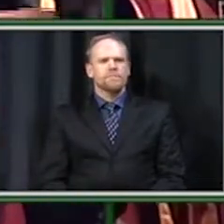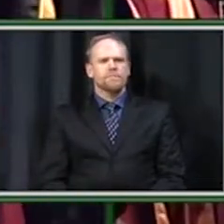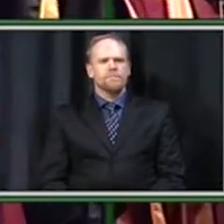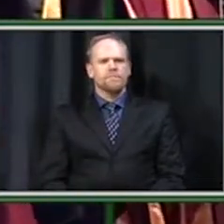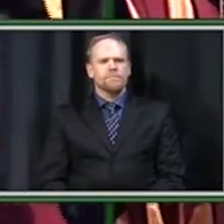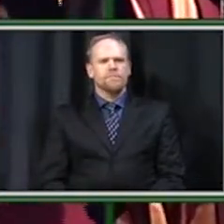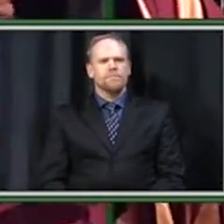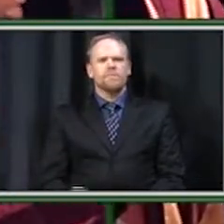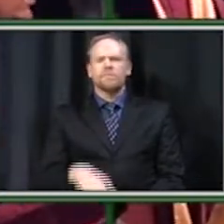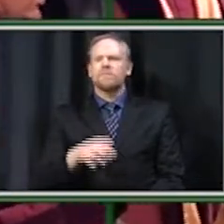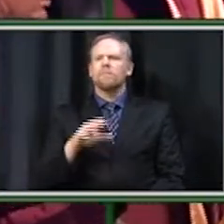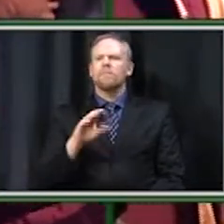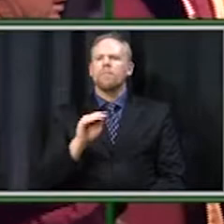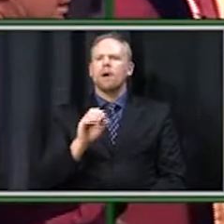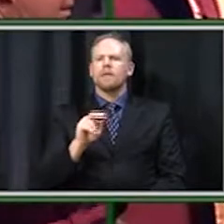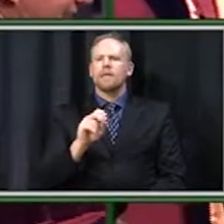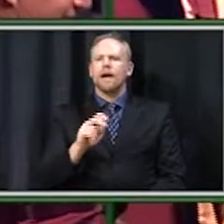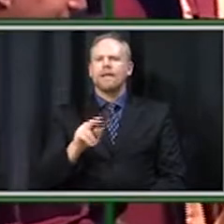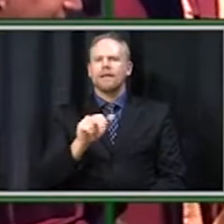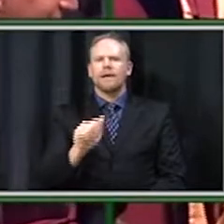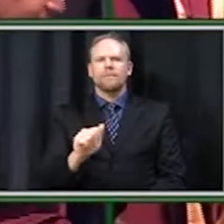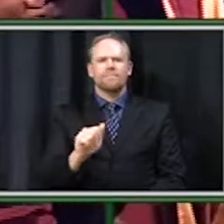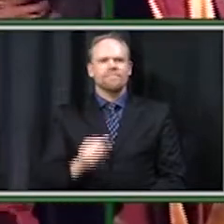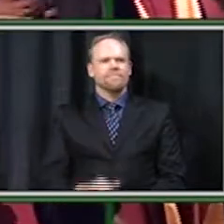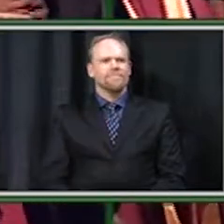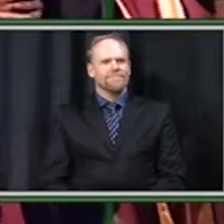Araceli Montano.